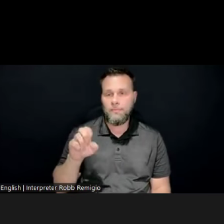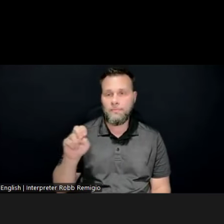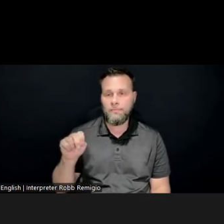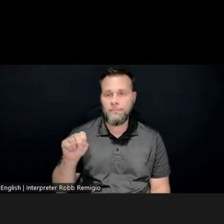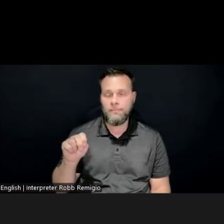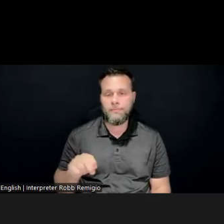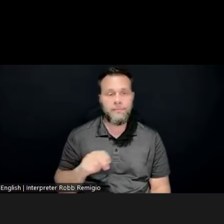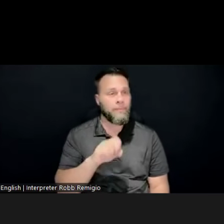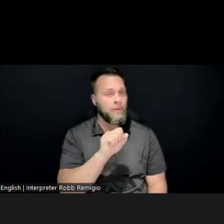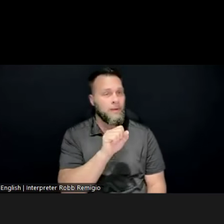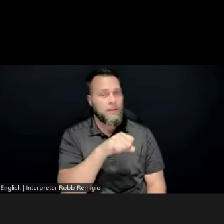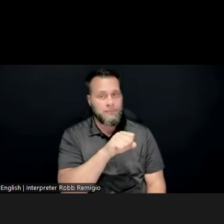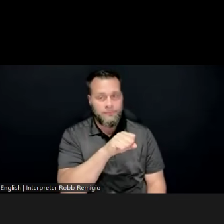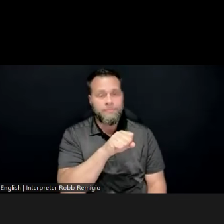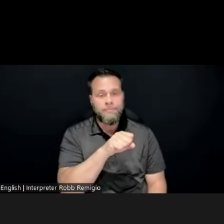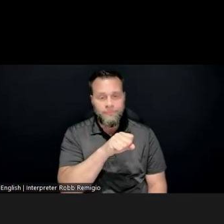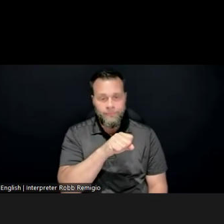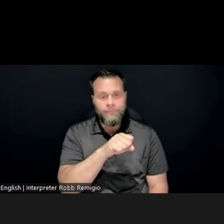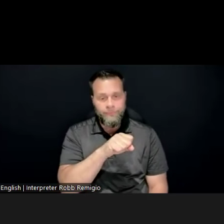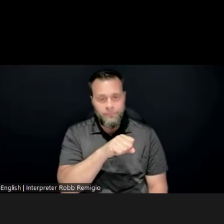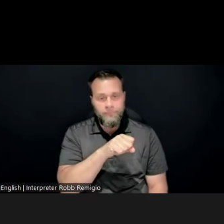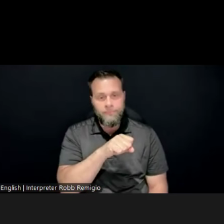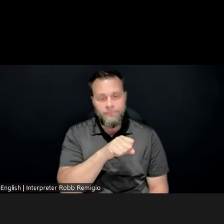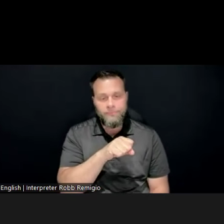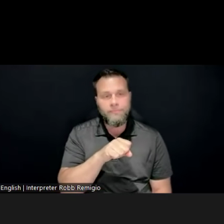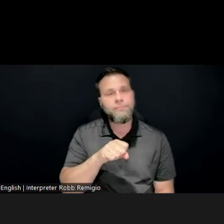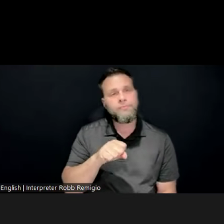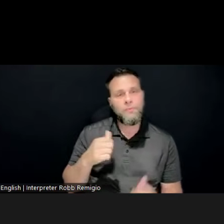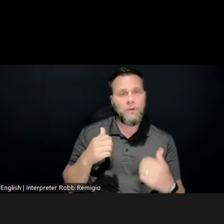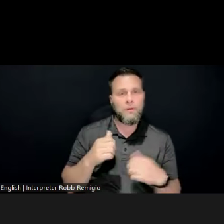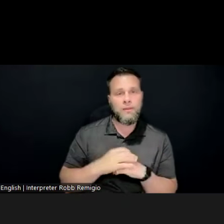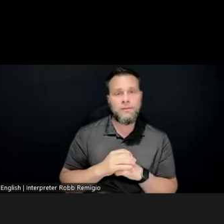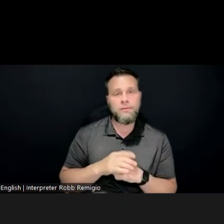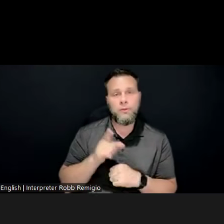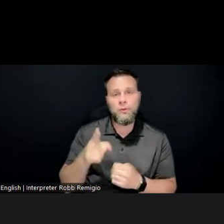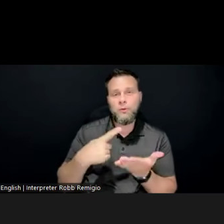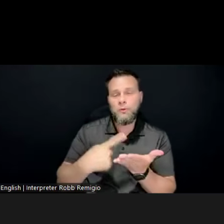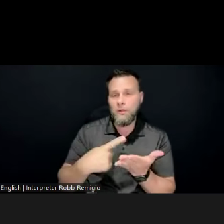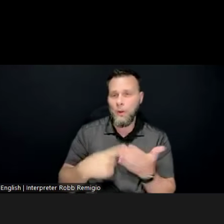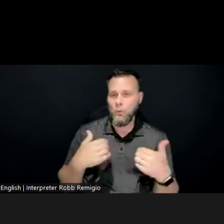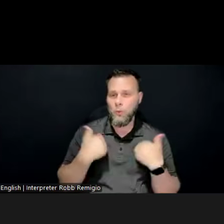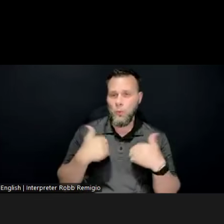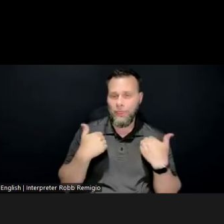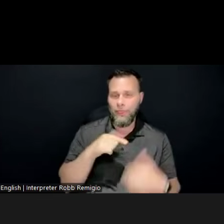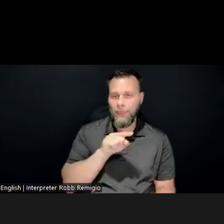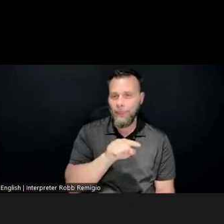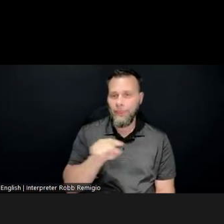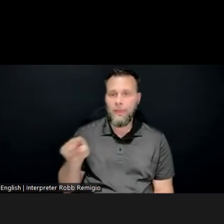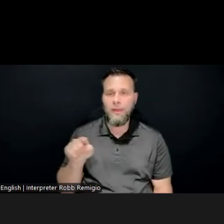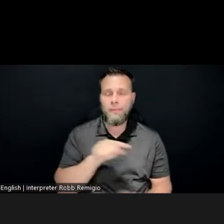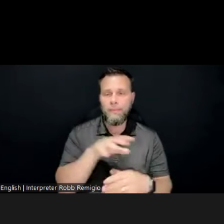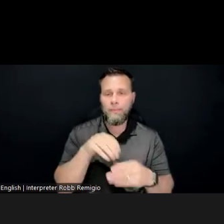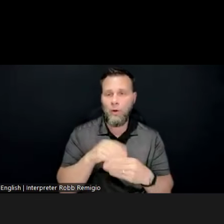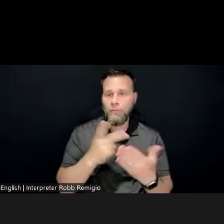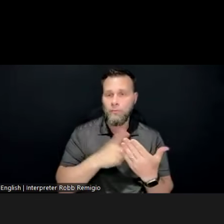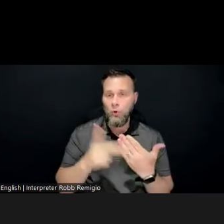Yes, I was interested in that. A couple of the youth talked about being part of a program that then helped